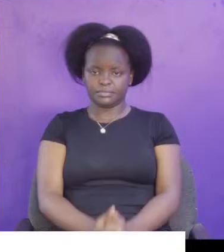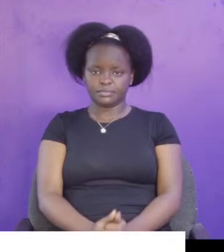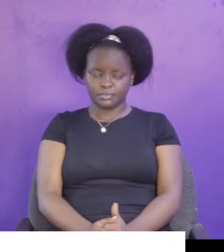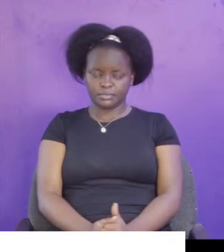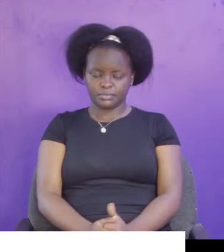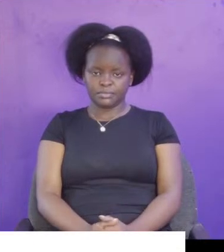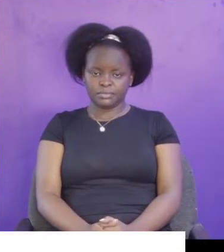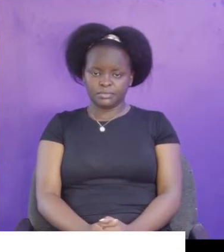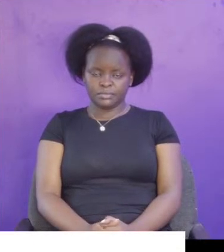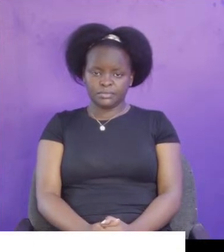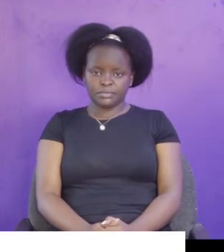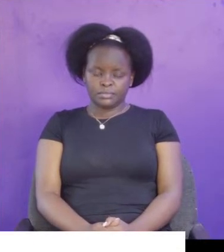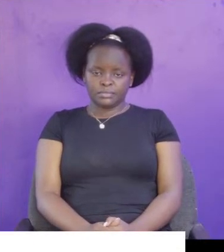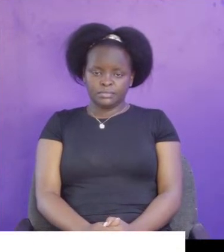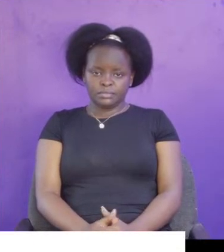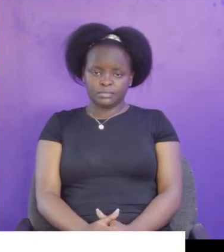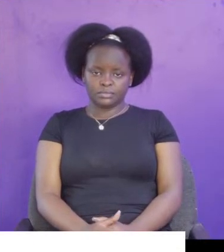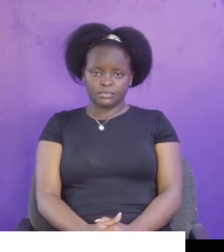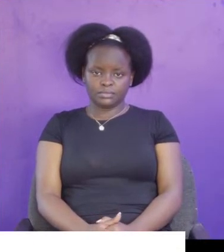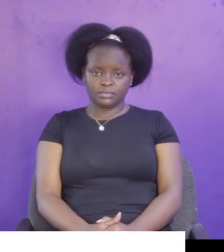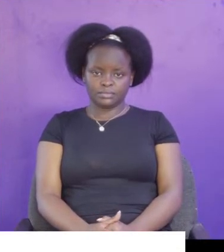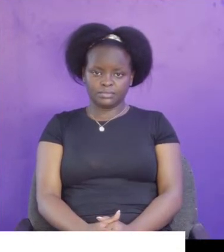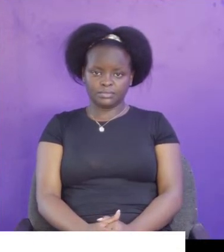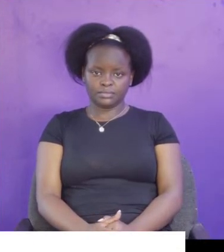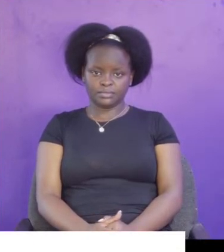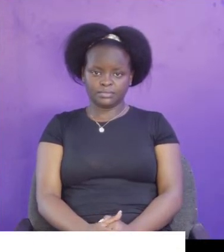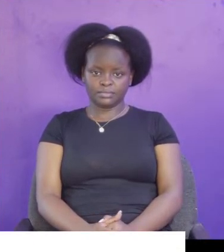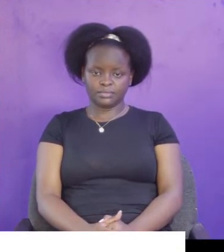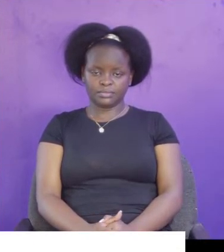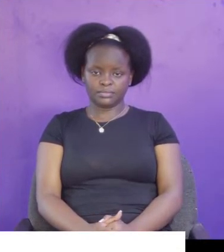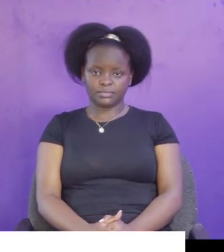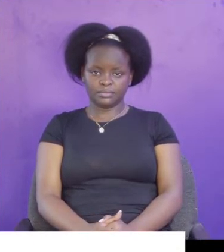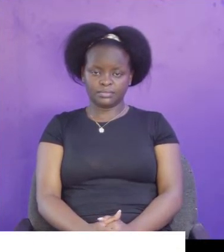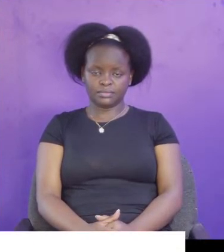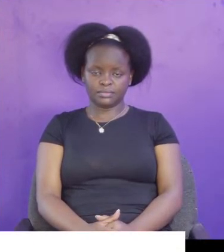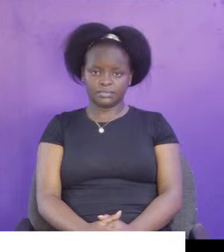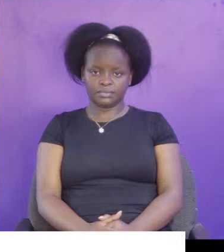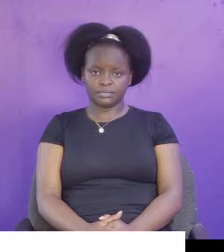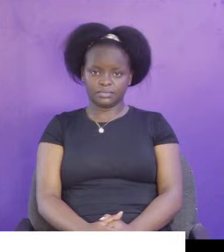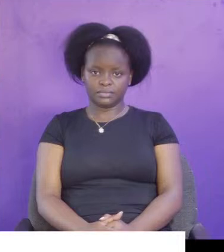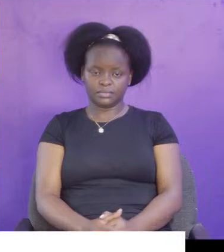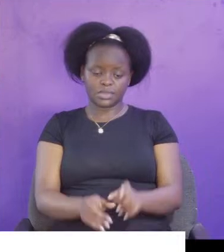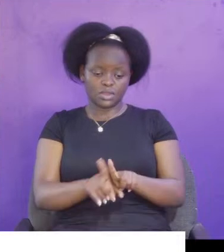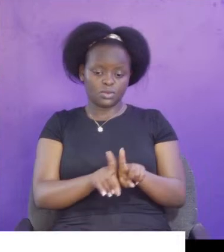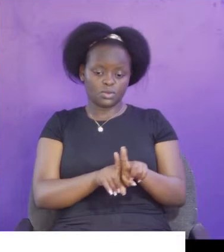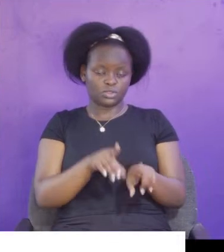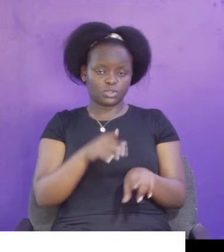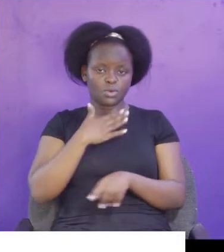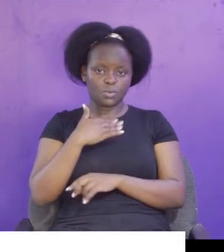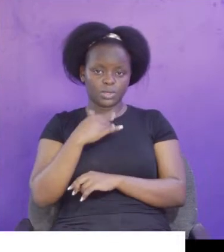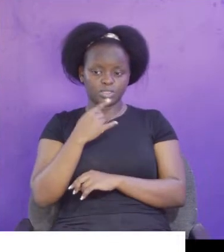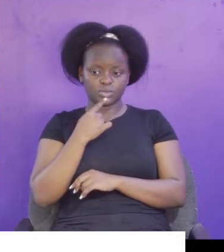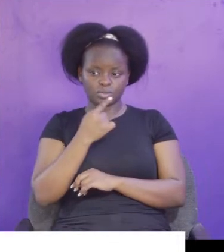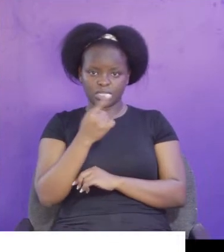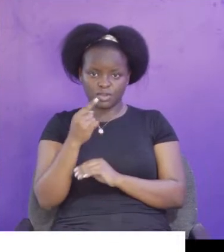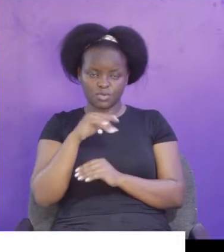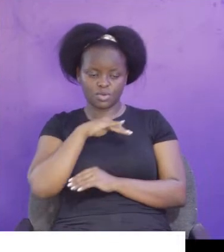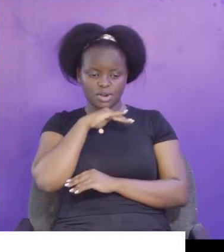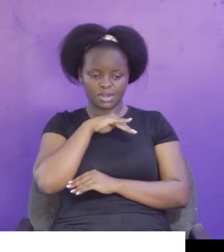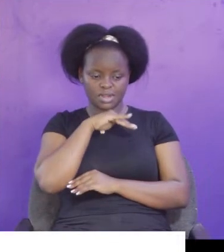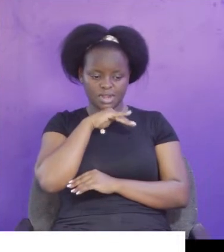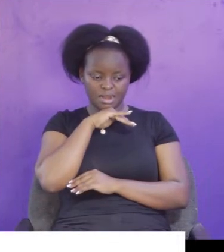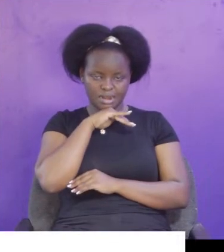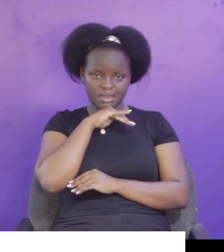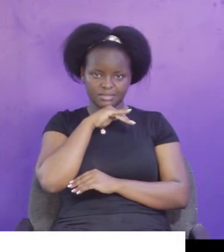And I also want to tell you that Raila was a